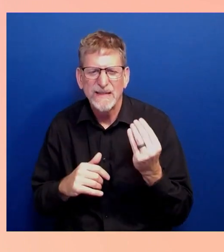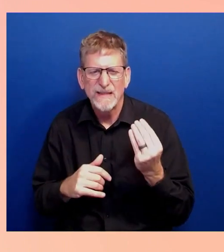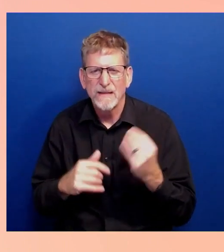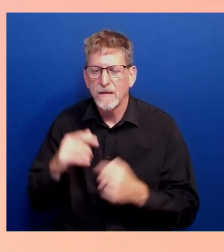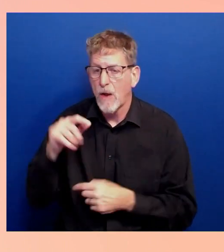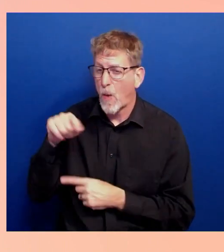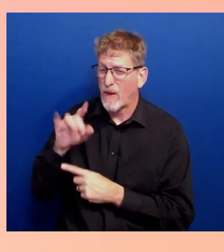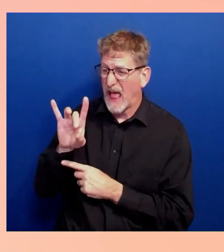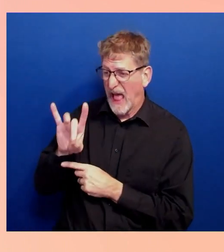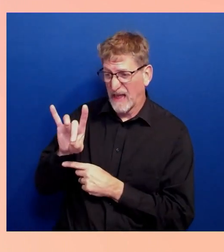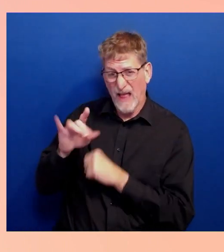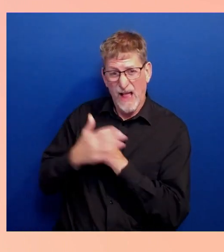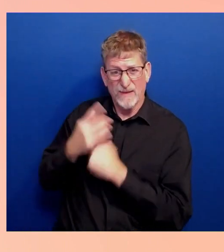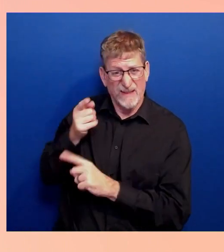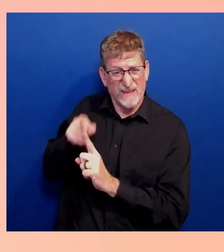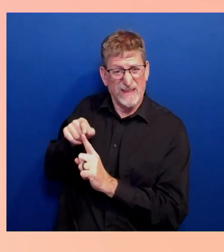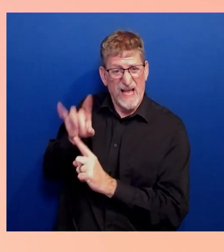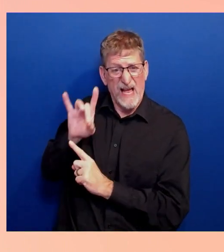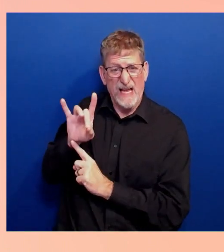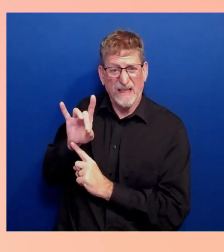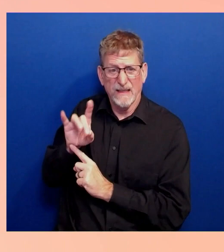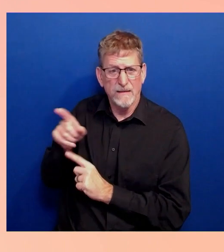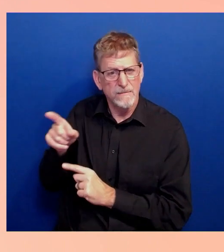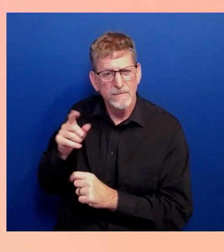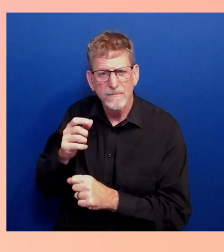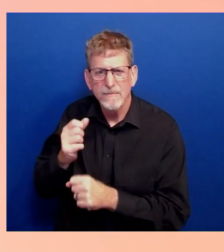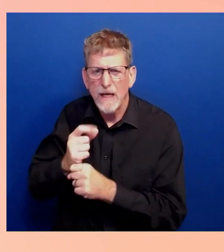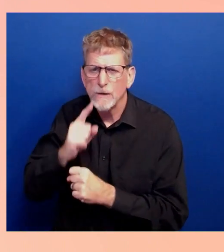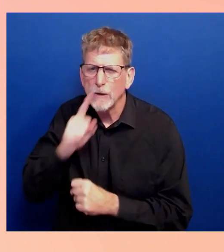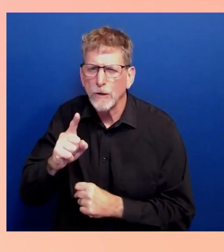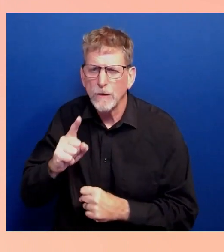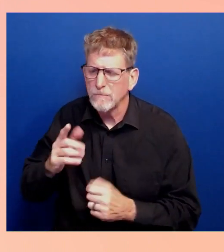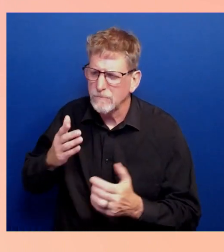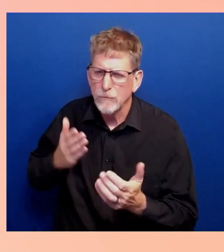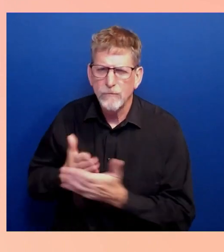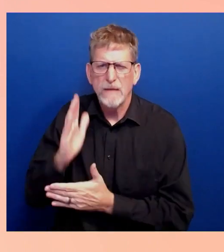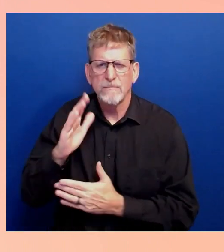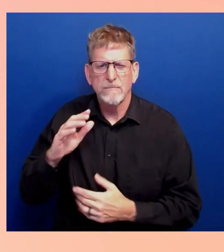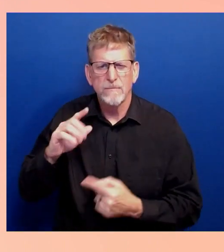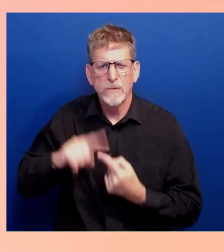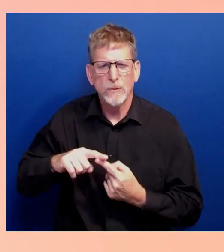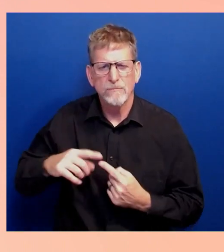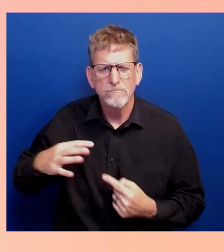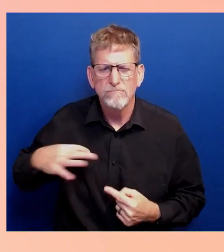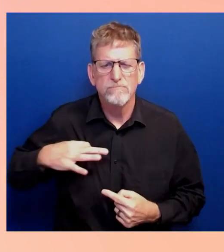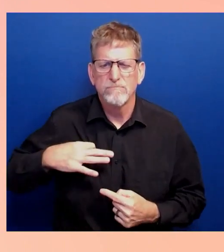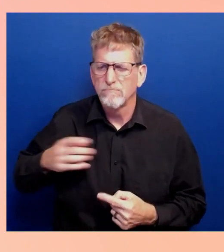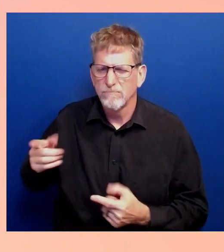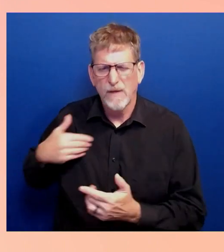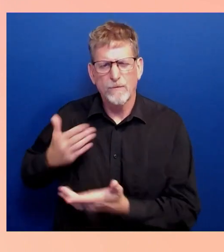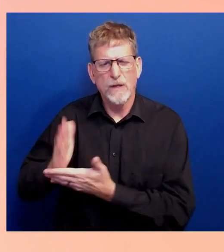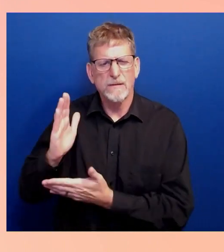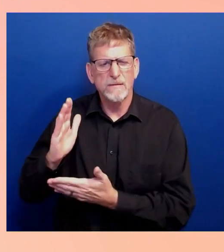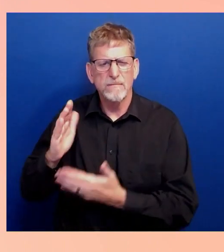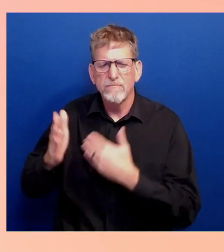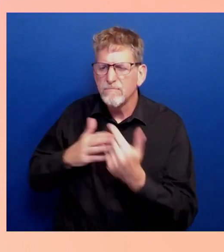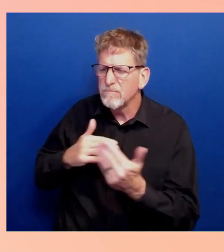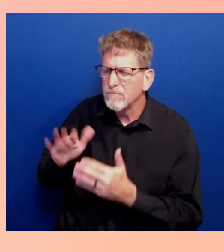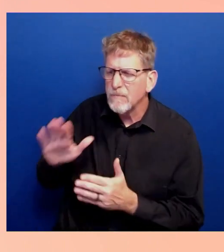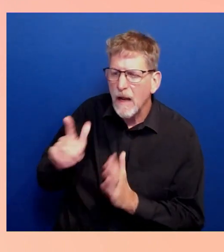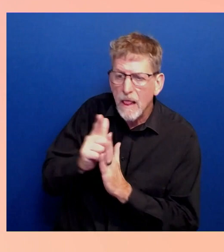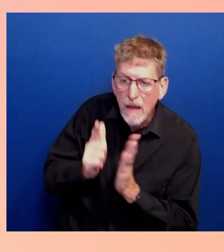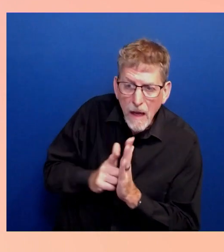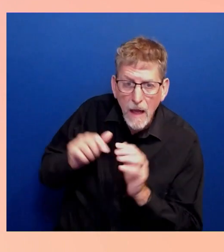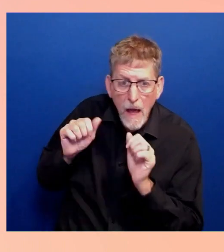right to stand as candidate, regardless of your legal capacity status. So we are supporting electoral reforms along